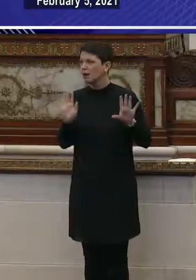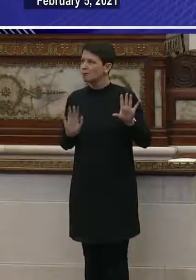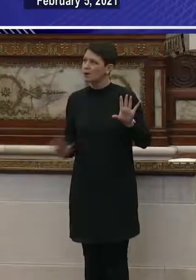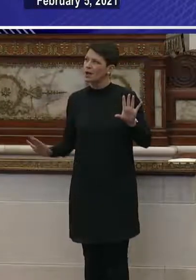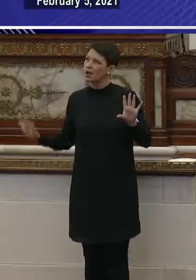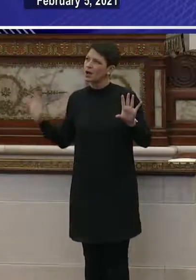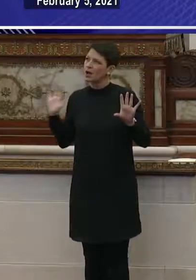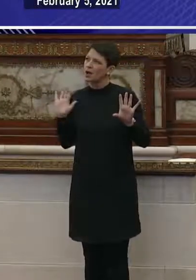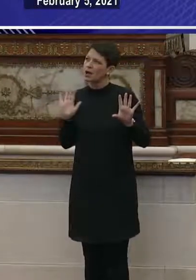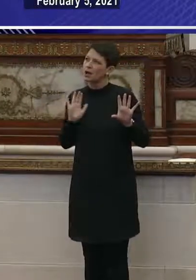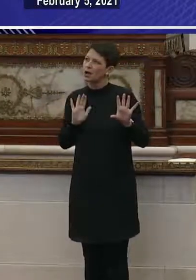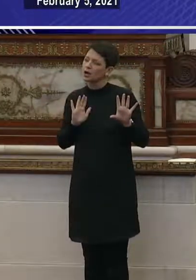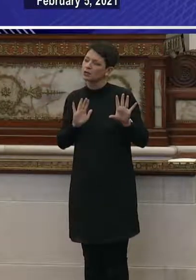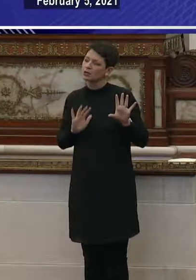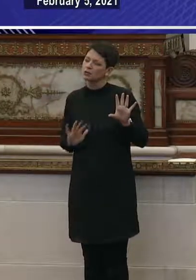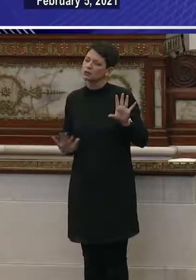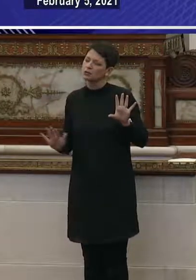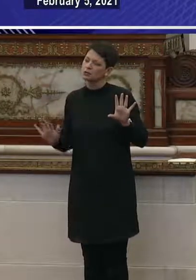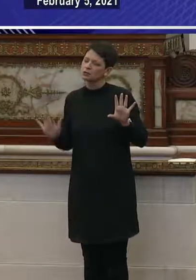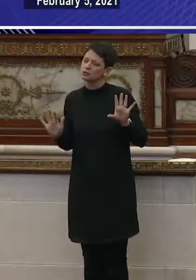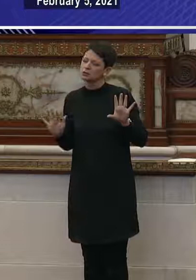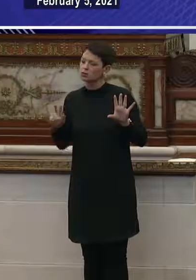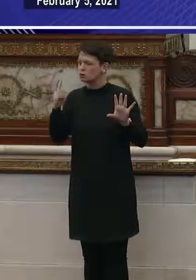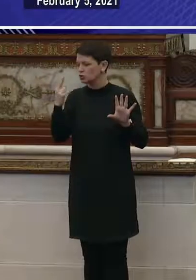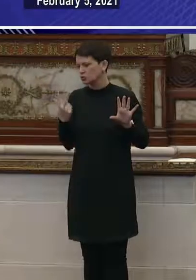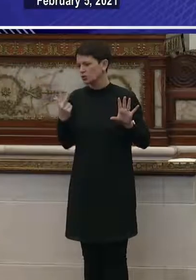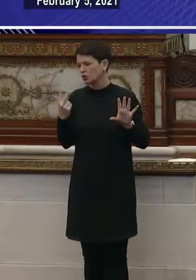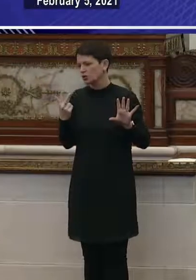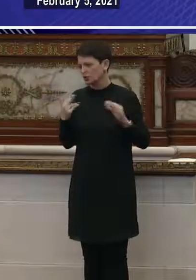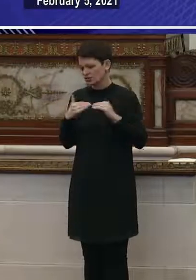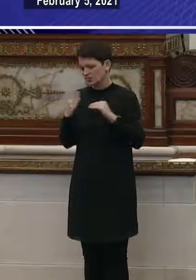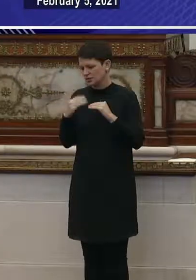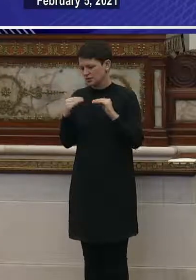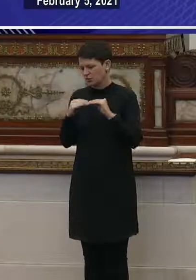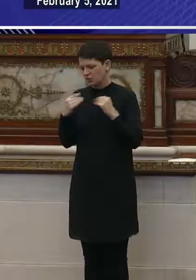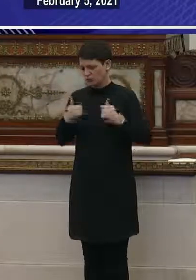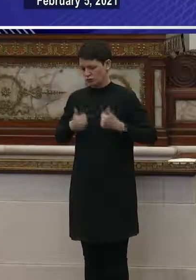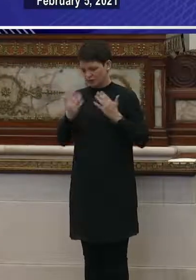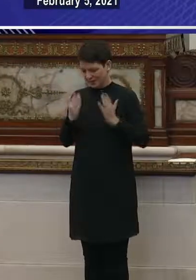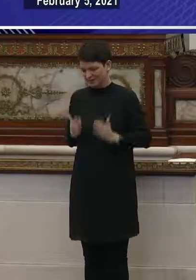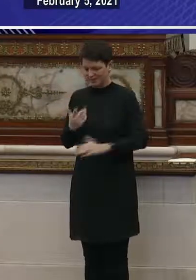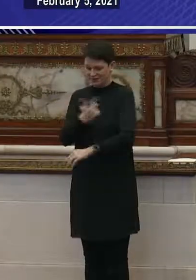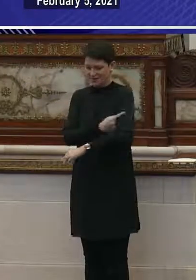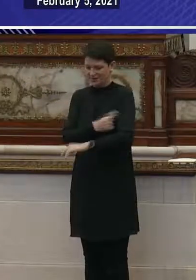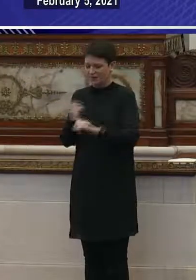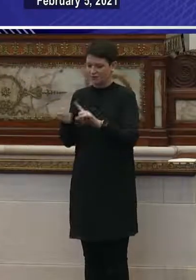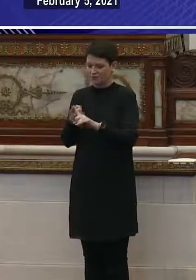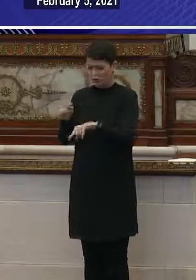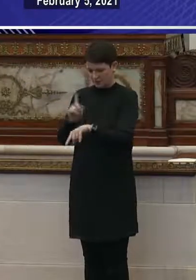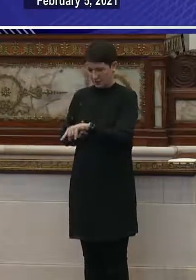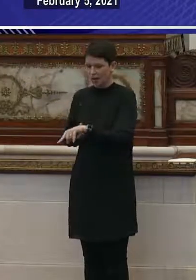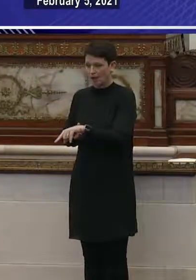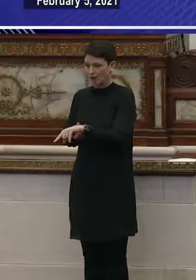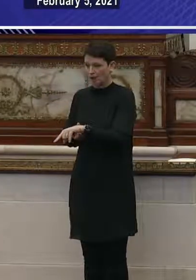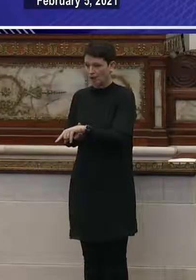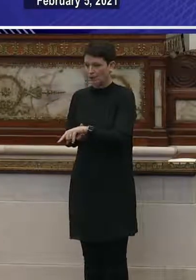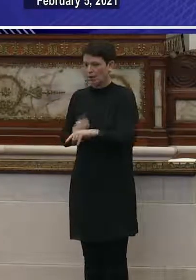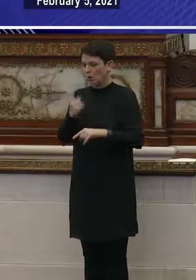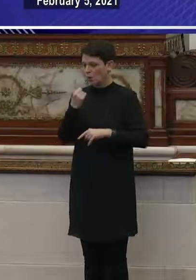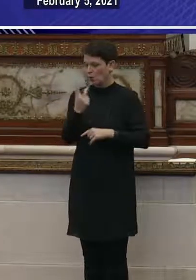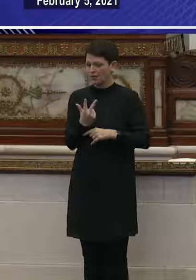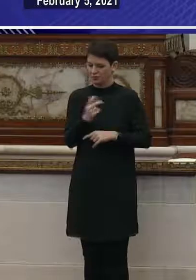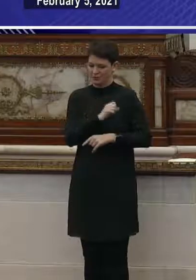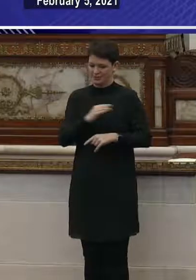looked at some numbers, about 2/3, a little more of the residents got vaccinated on the first pass. Only about 1/3